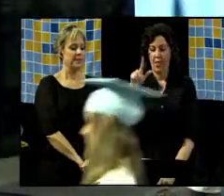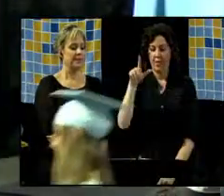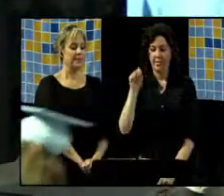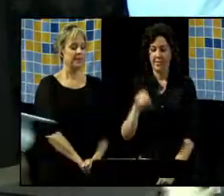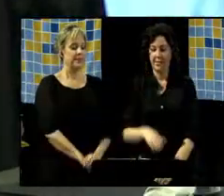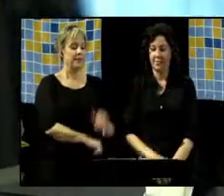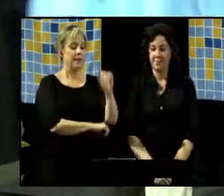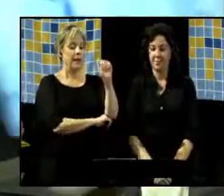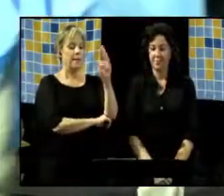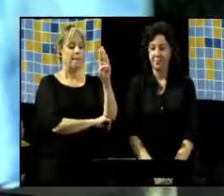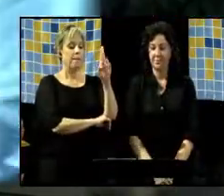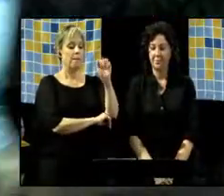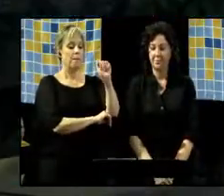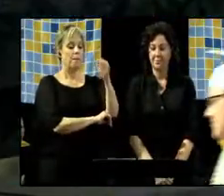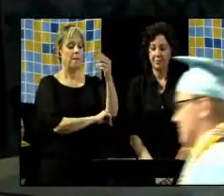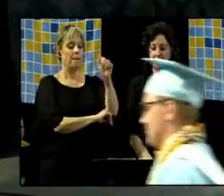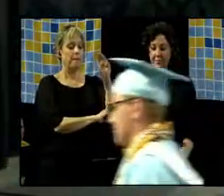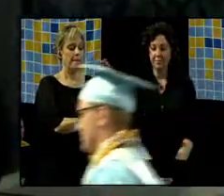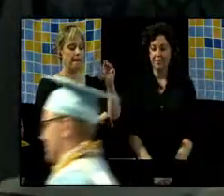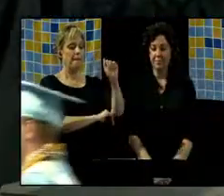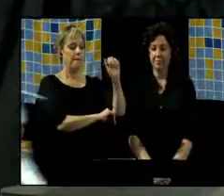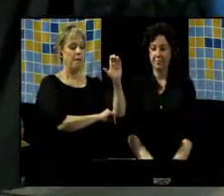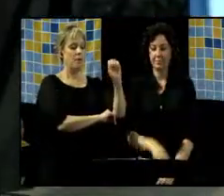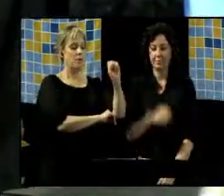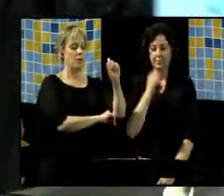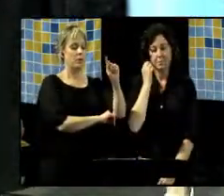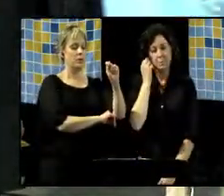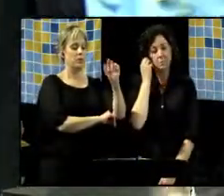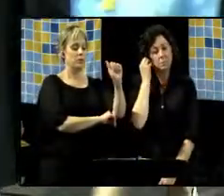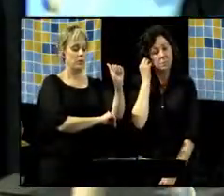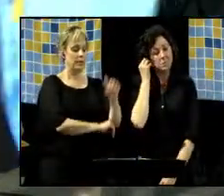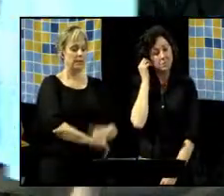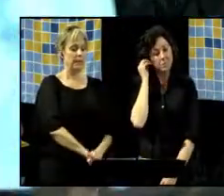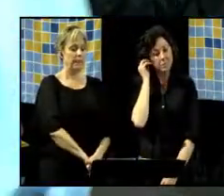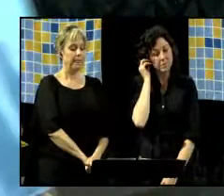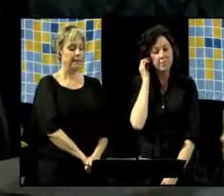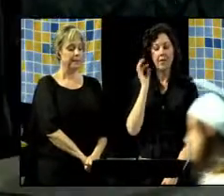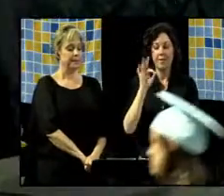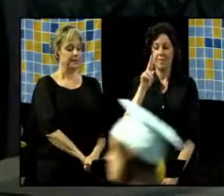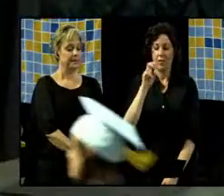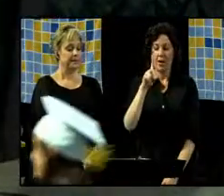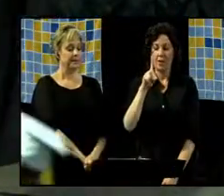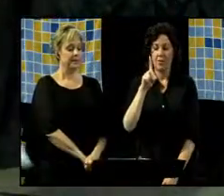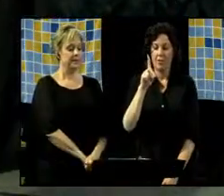Isaac Acosta, Frederick Zedekiah Adams,